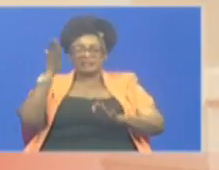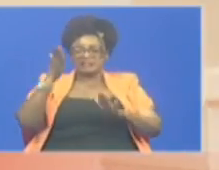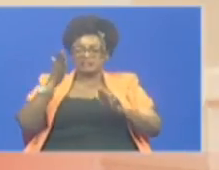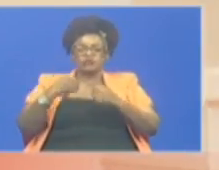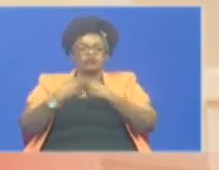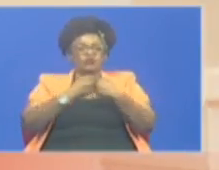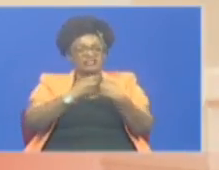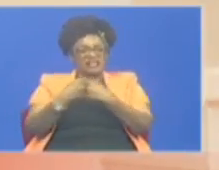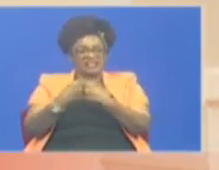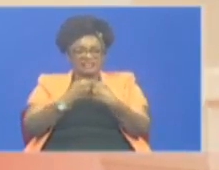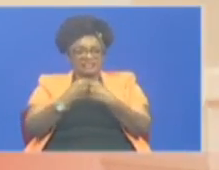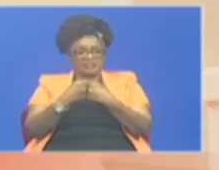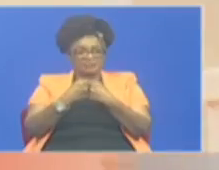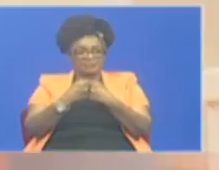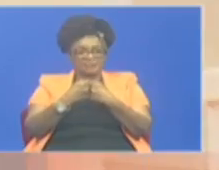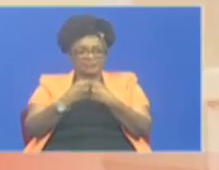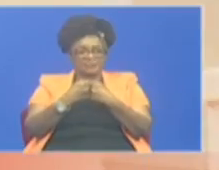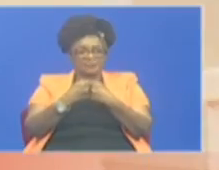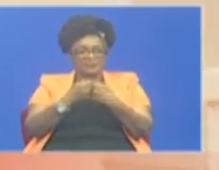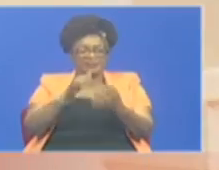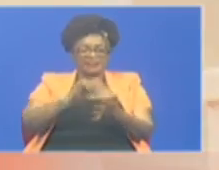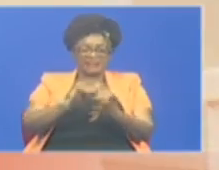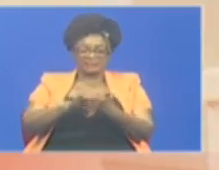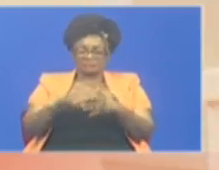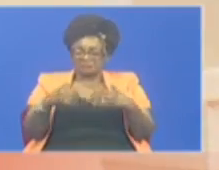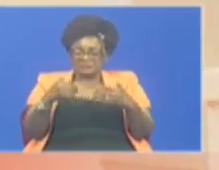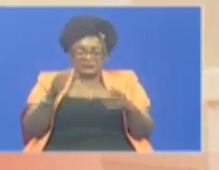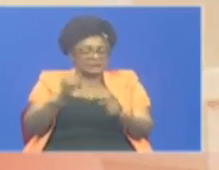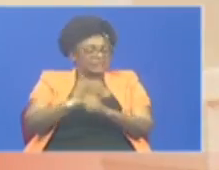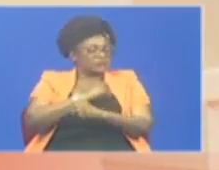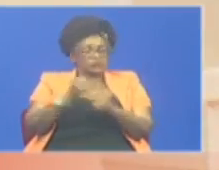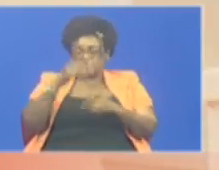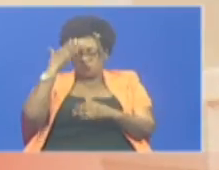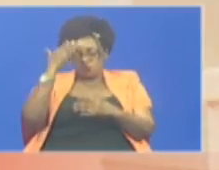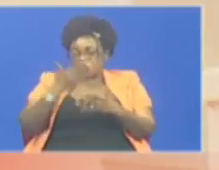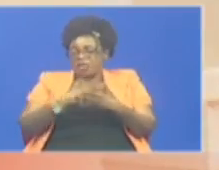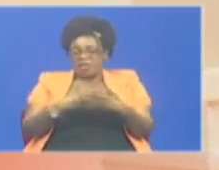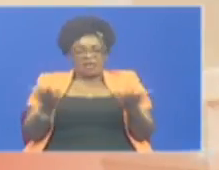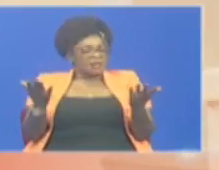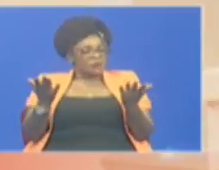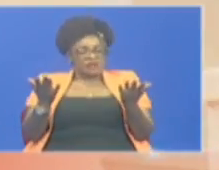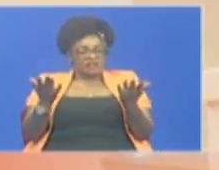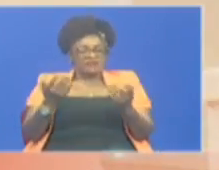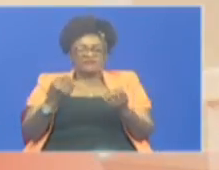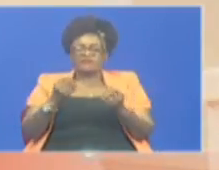challenge that has not known its equal for many, many decades.